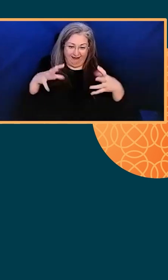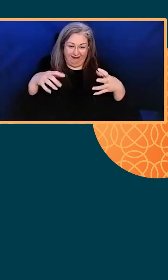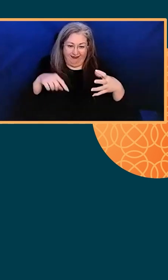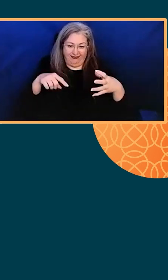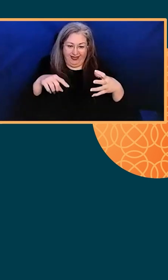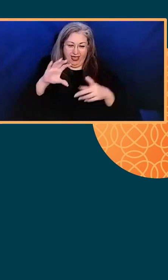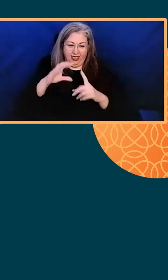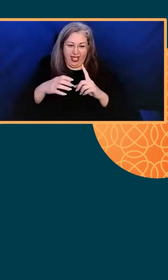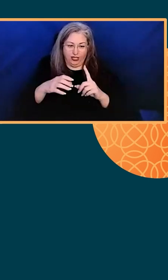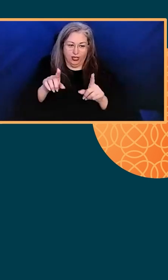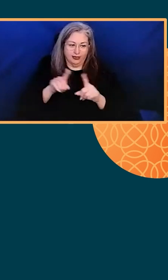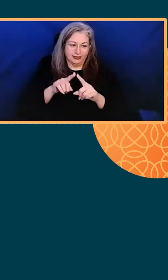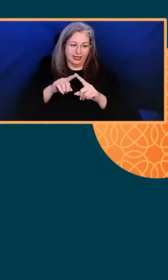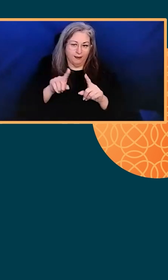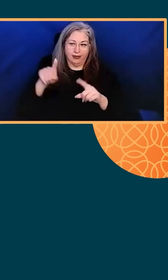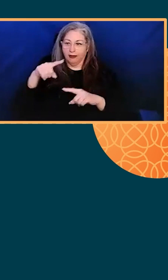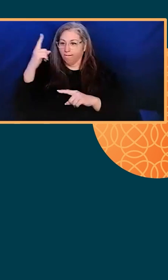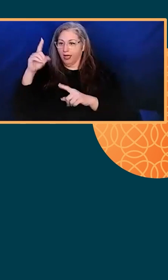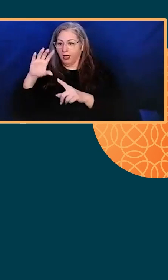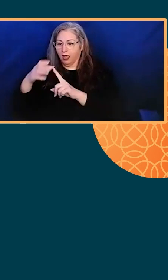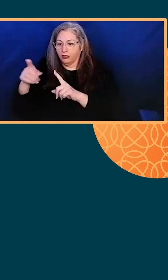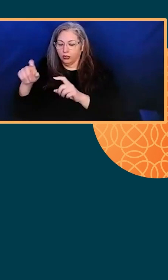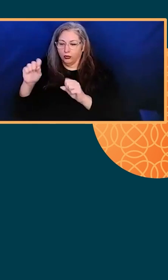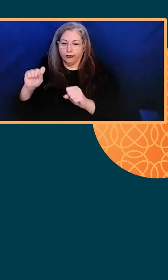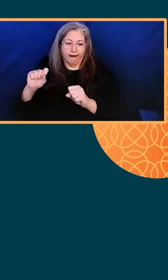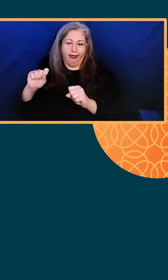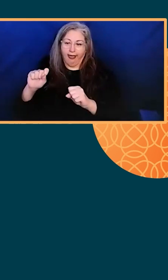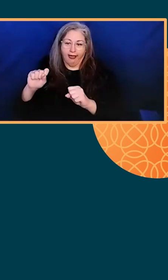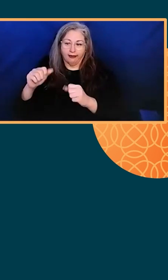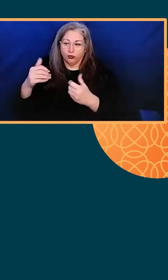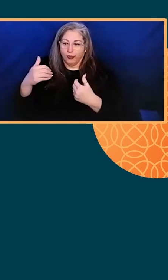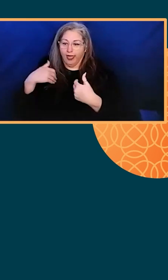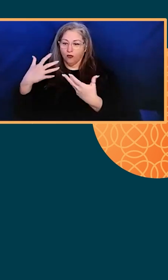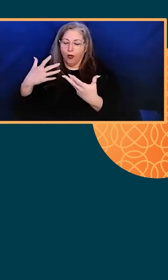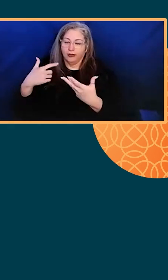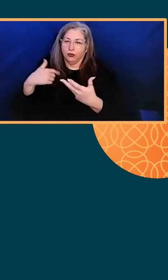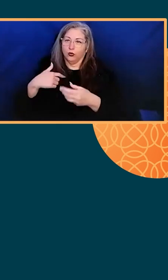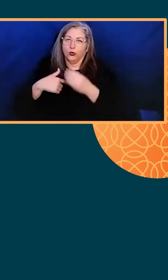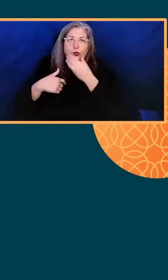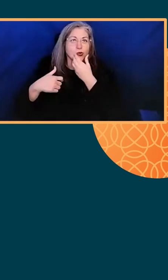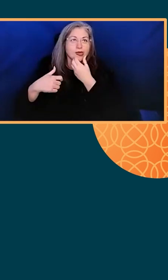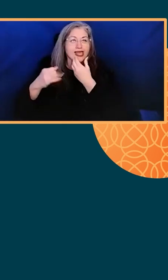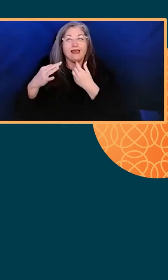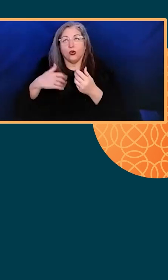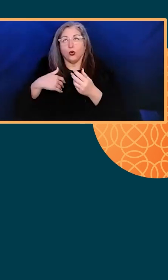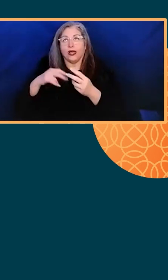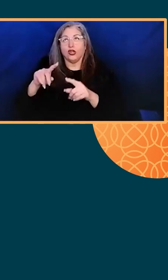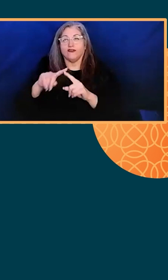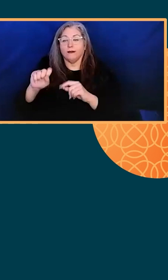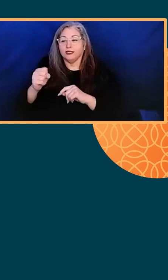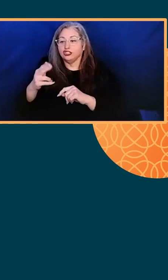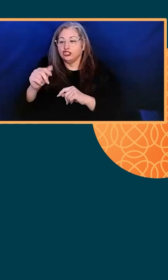our cultures, the same way within Black culture, we can have what we, if we take it from shadeism